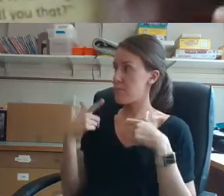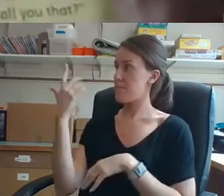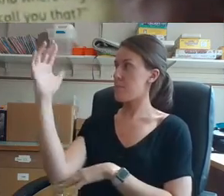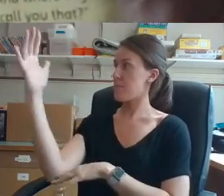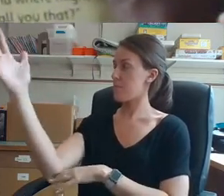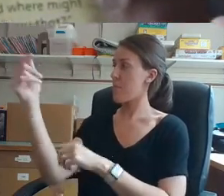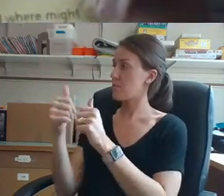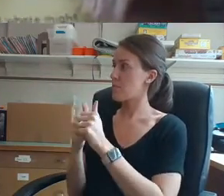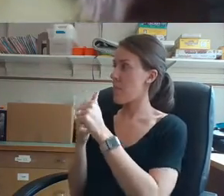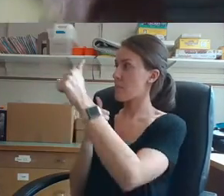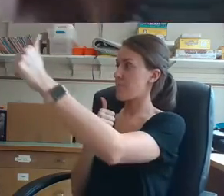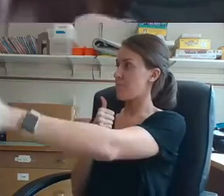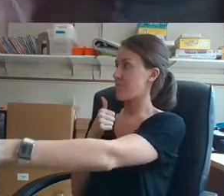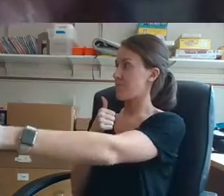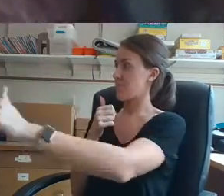forest.